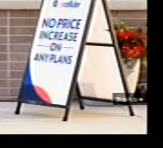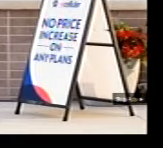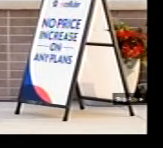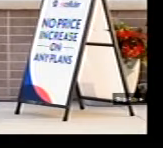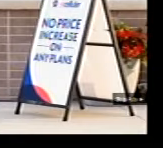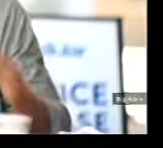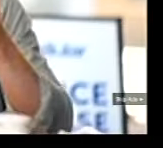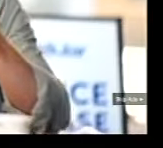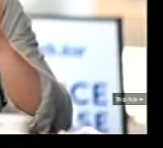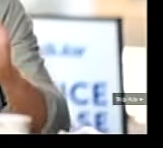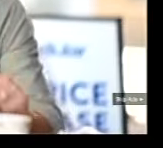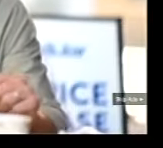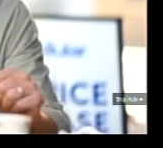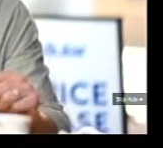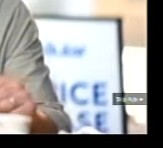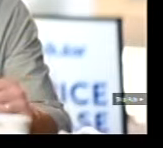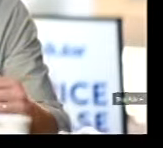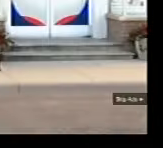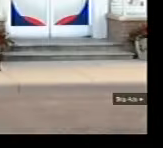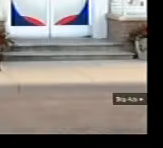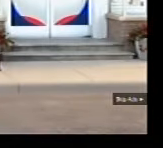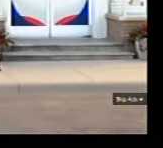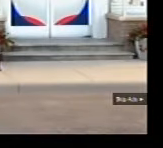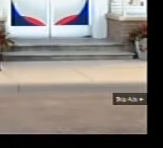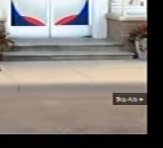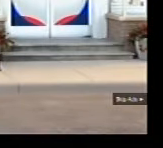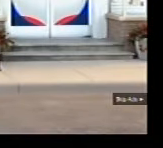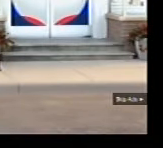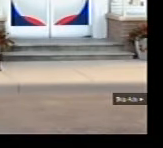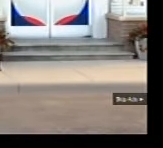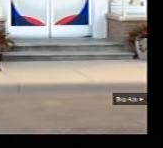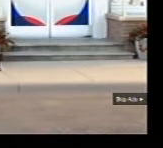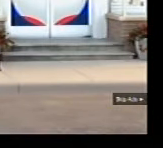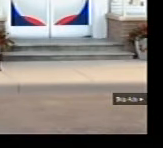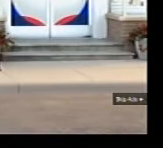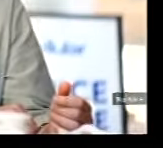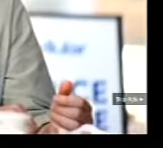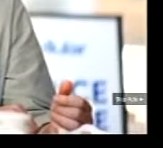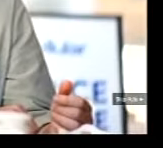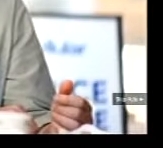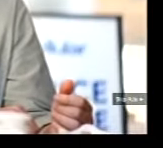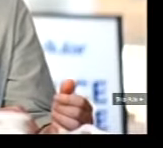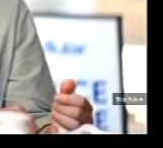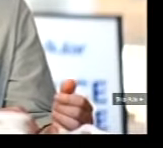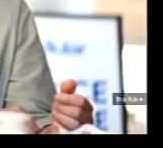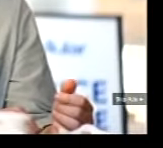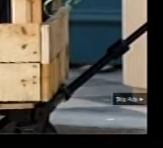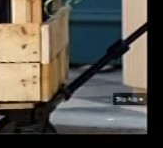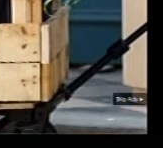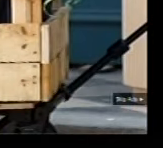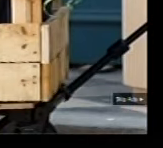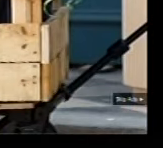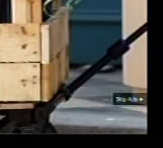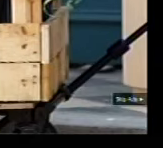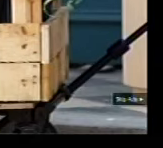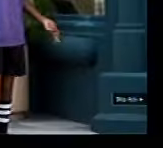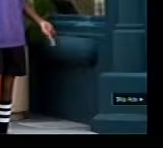won't increase. Well, that is refreshing. I feel like everywhere you turn these days, prices are going